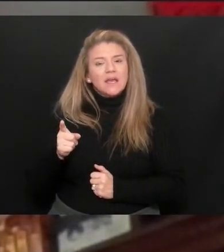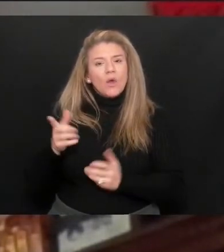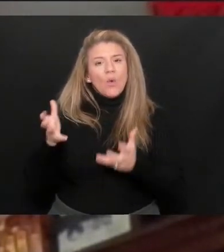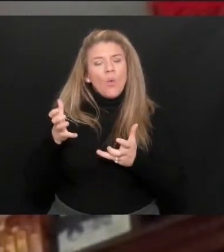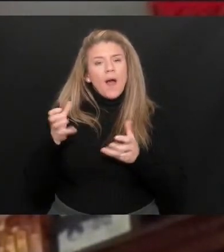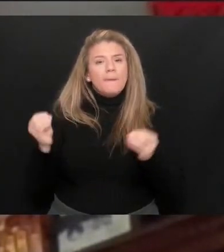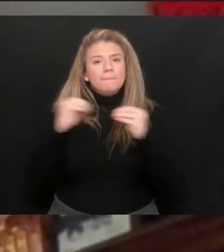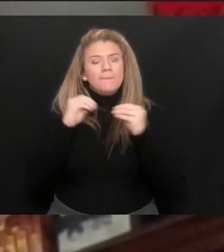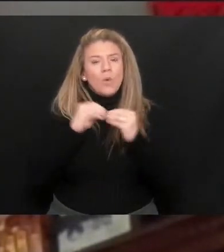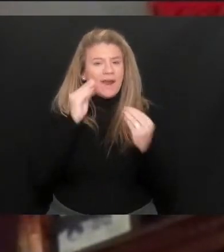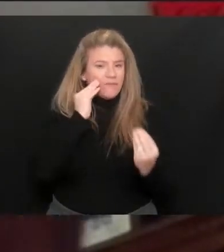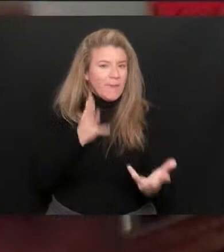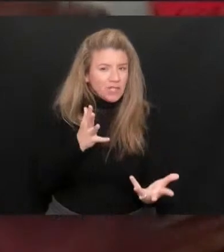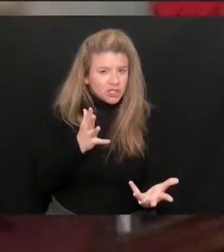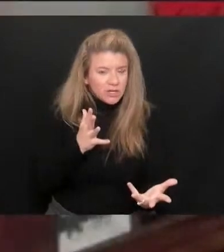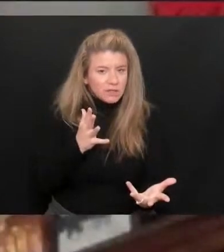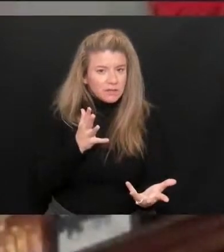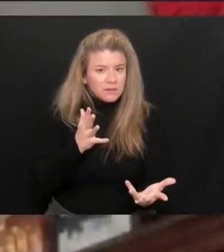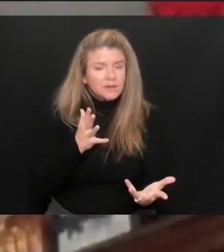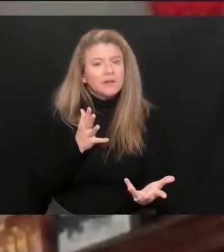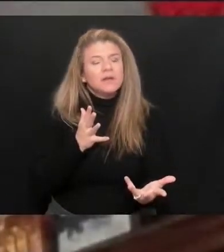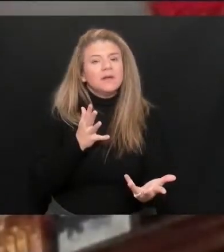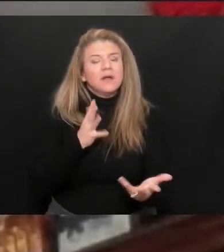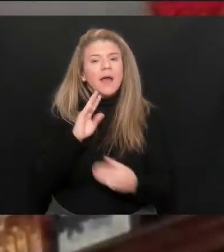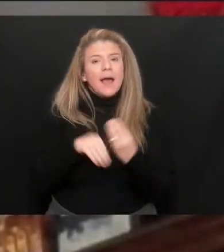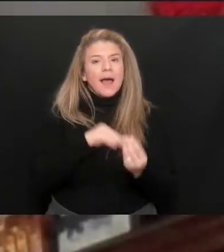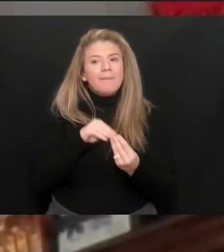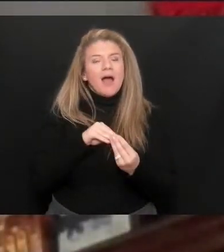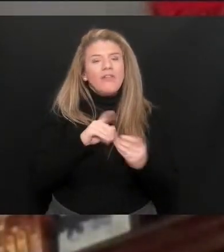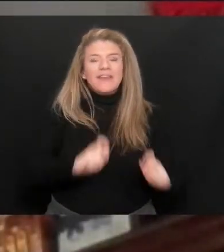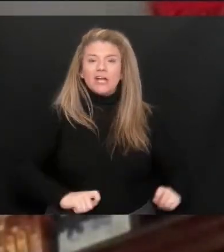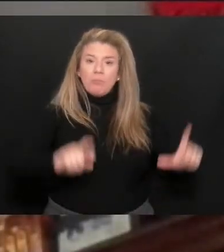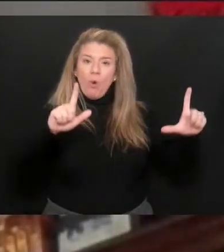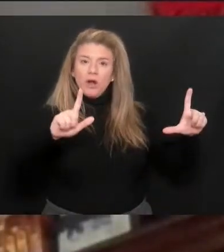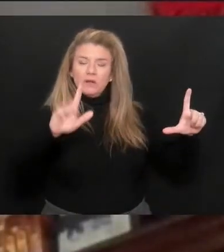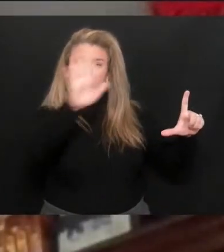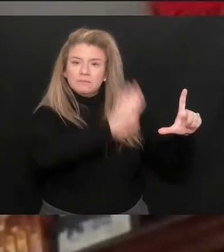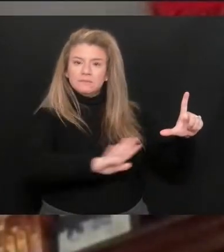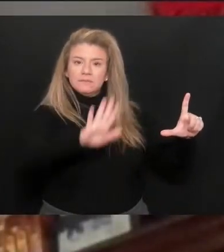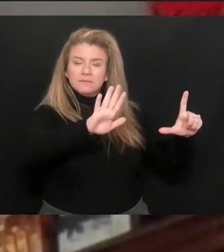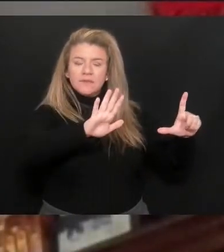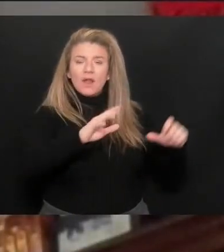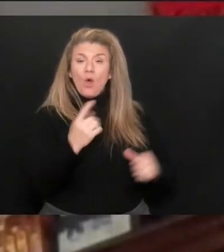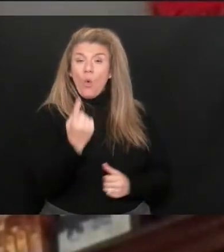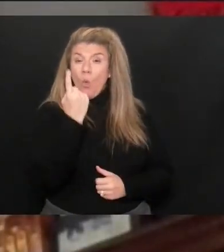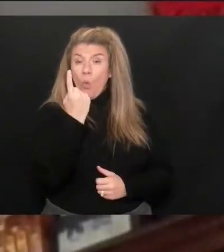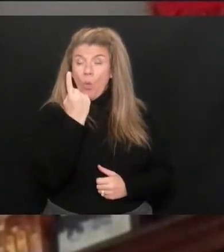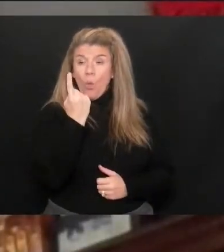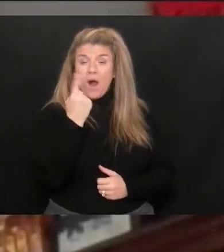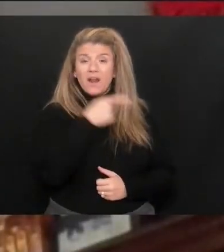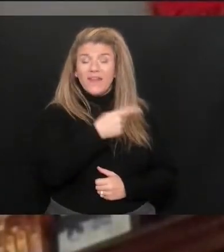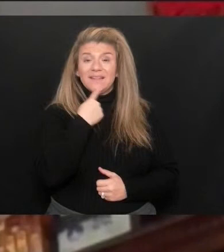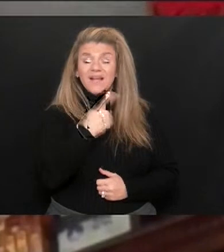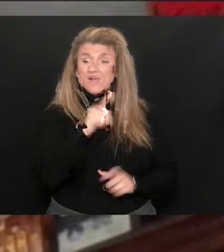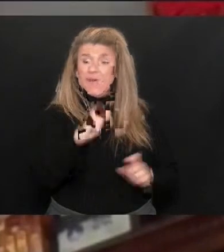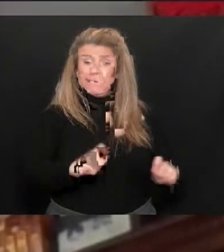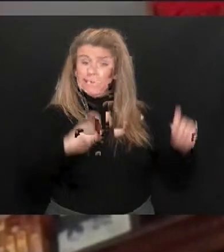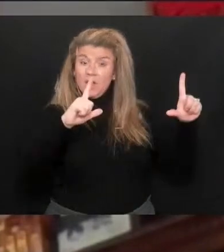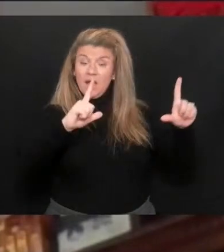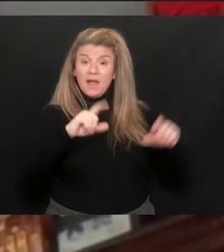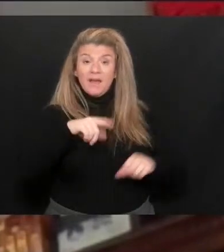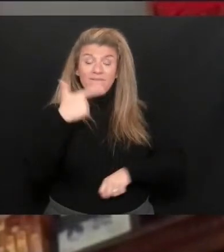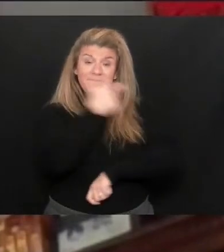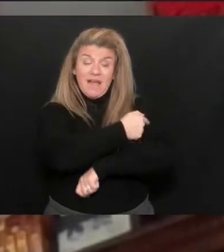data, whichever is the plural, on the dashboard. One of them is you post vaccine numbers for